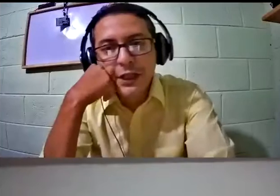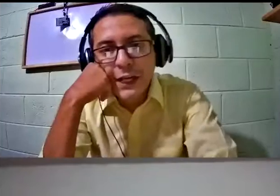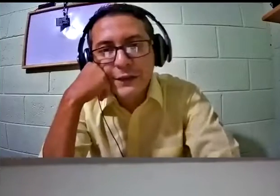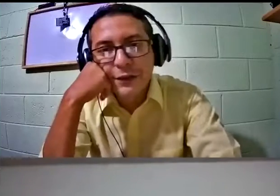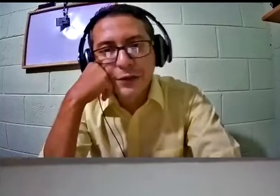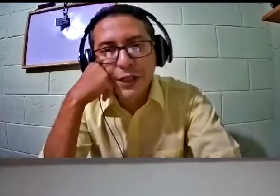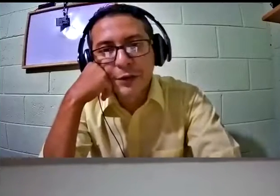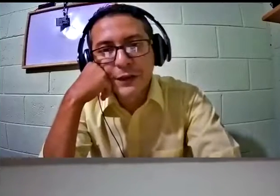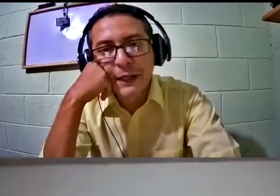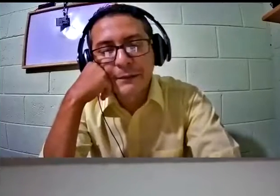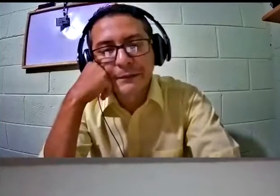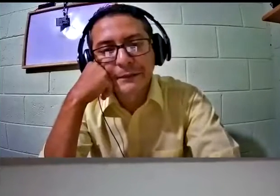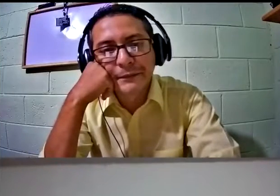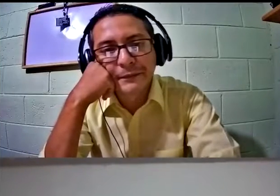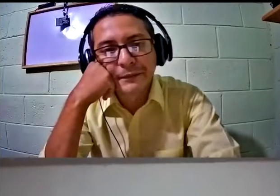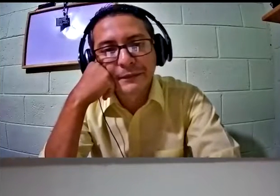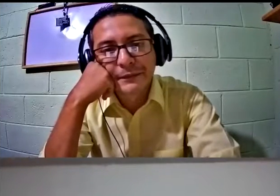Finish, guys, or do you need more time?